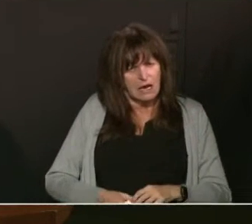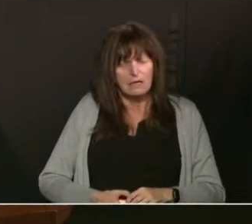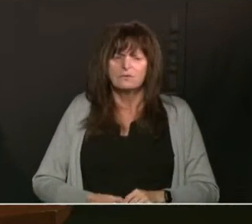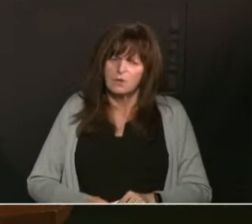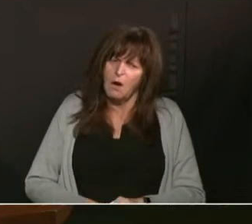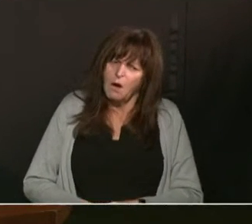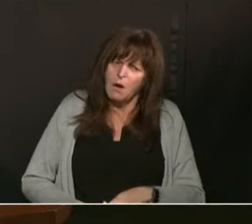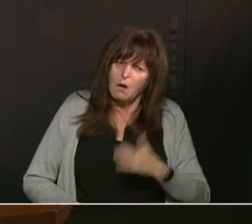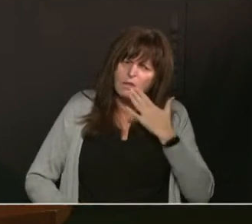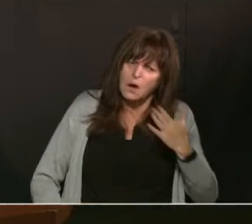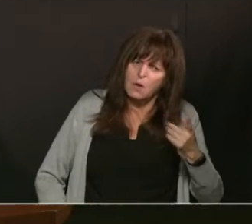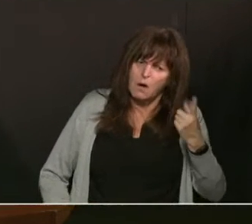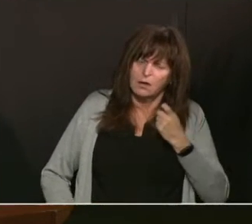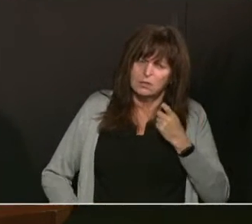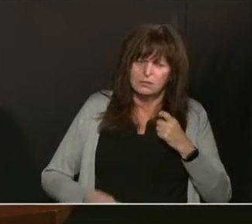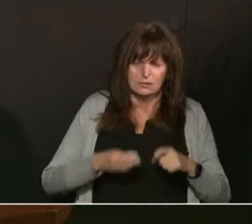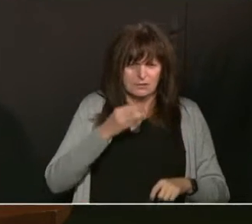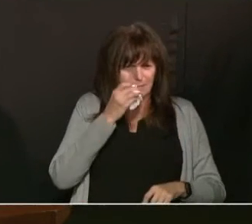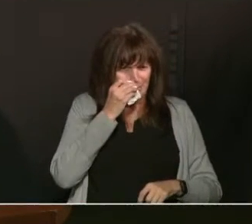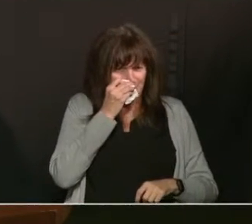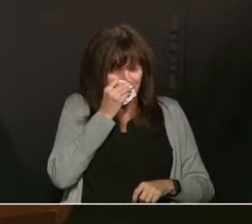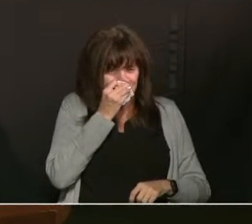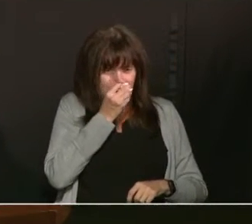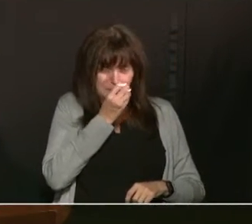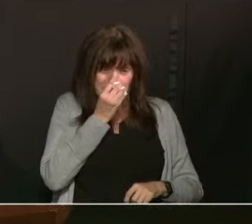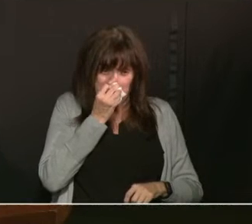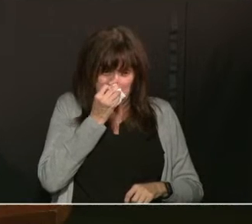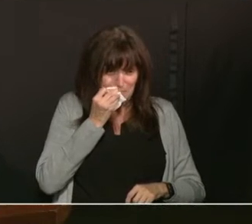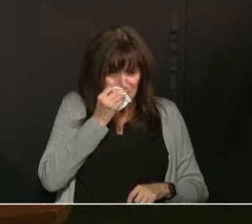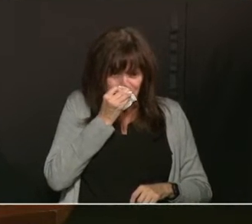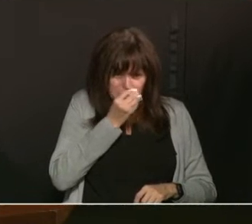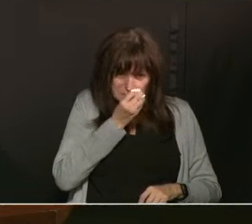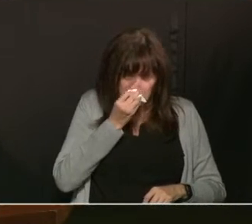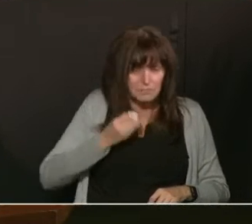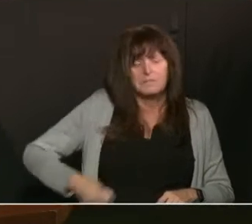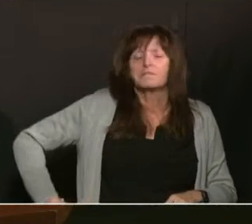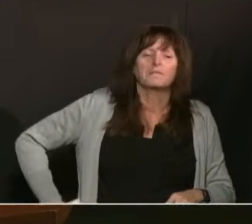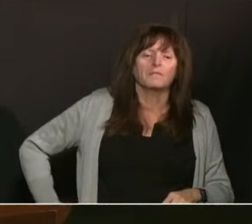Charlie Pinkerton at iPolitics. Please go ahead.